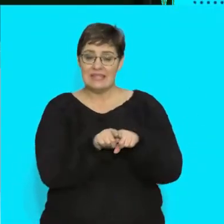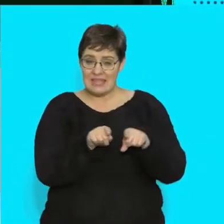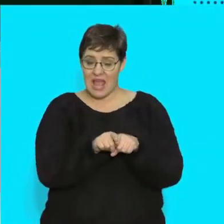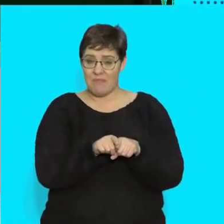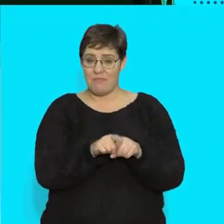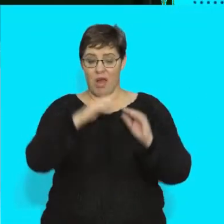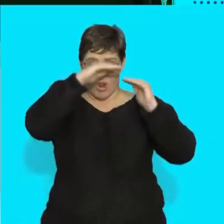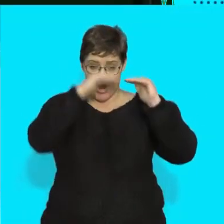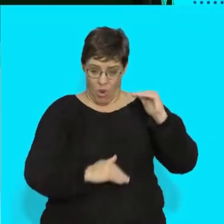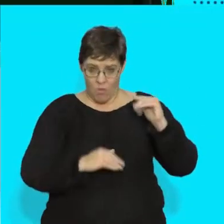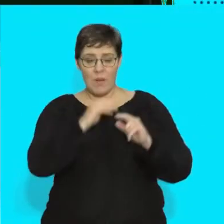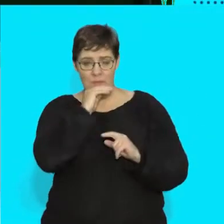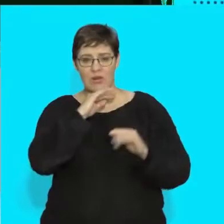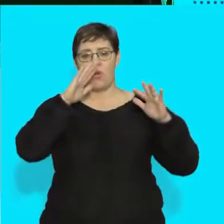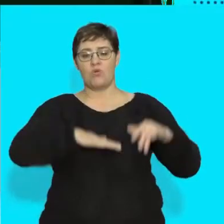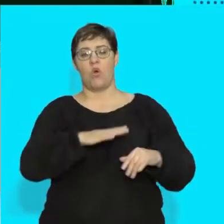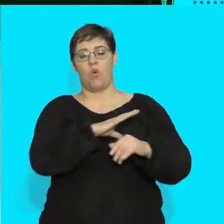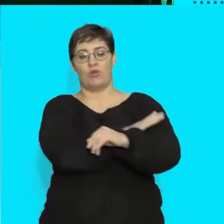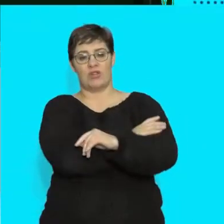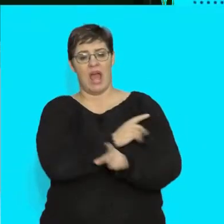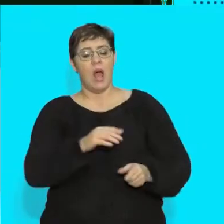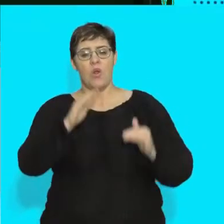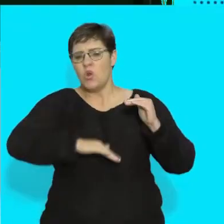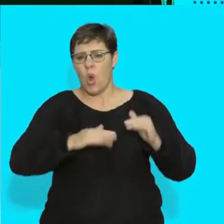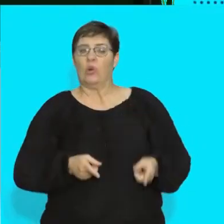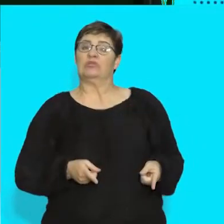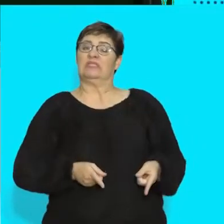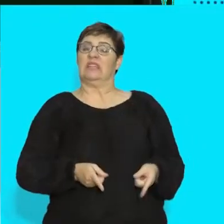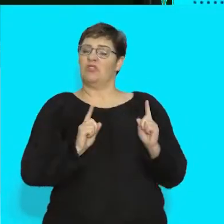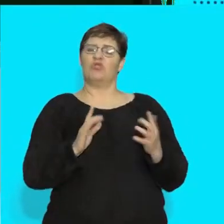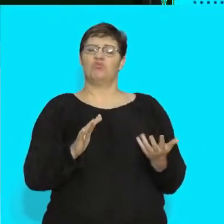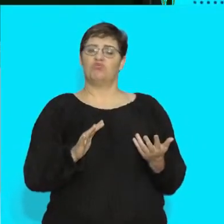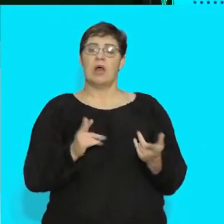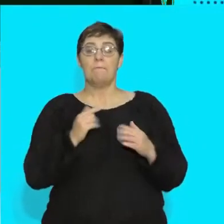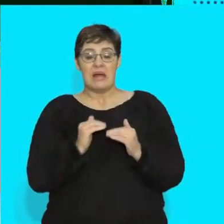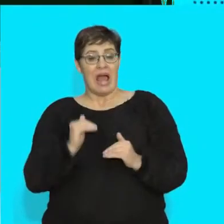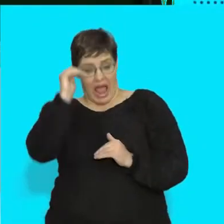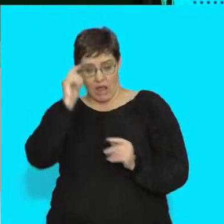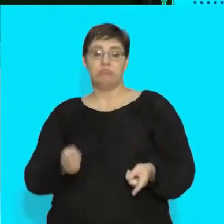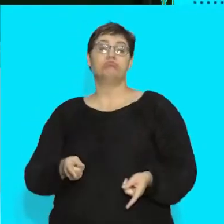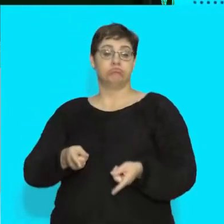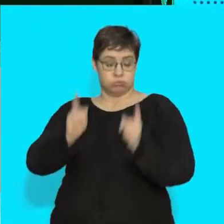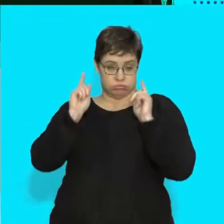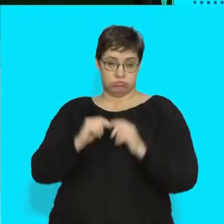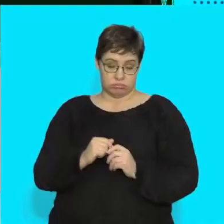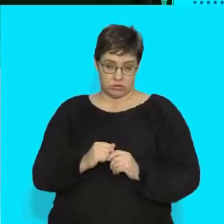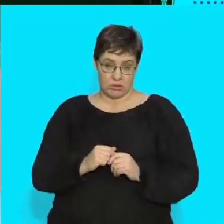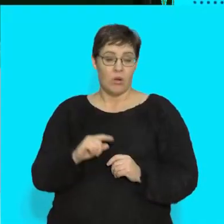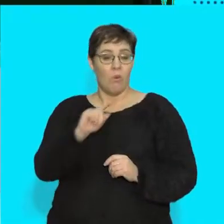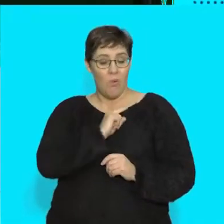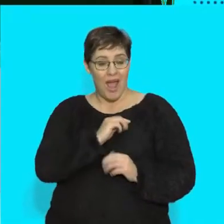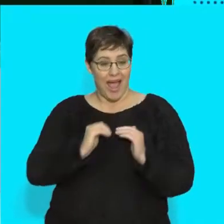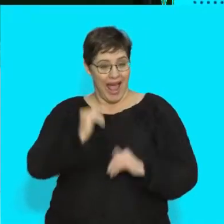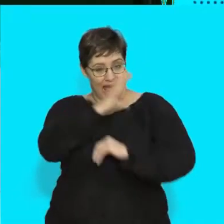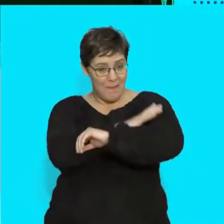pressure. It's not as dangerous as high blood pressure, right? High blood pressure can bring in a lot of